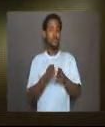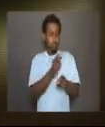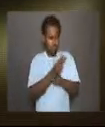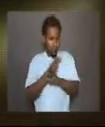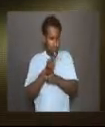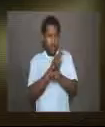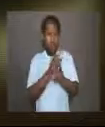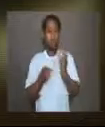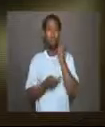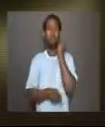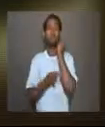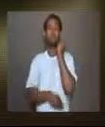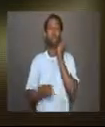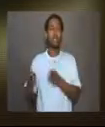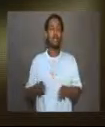political processes.